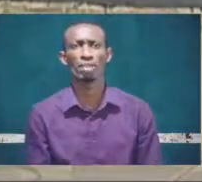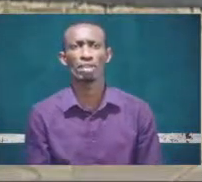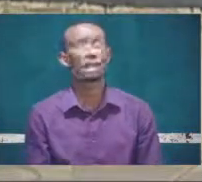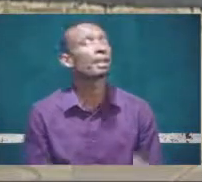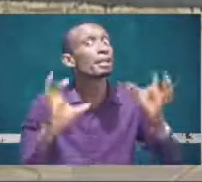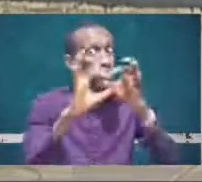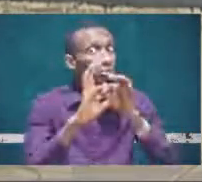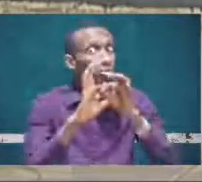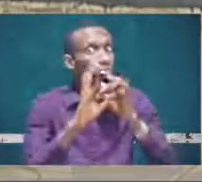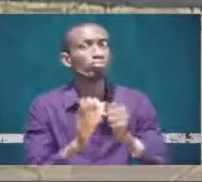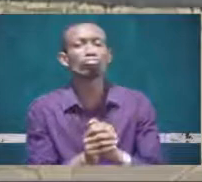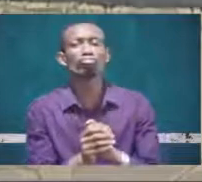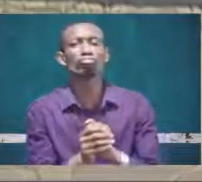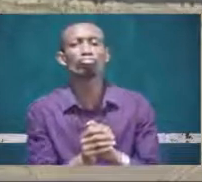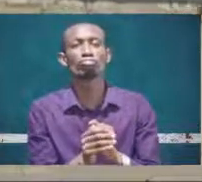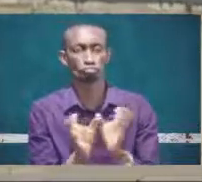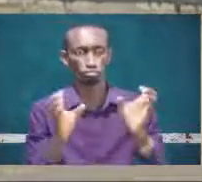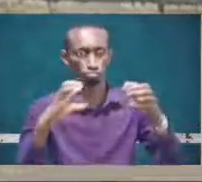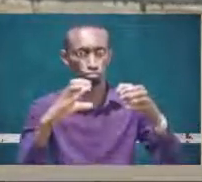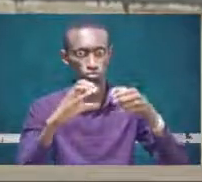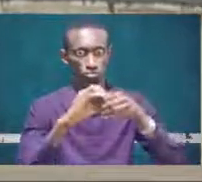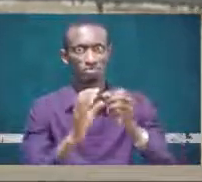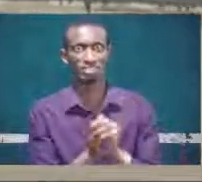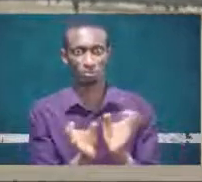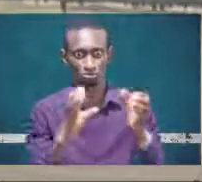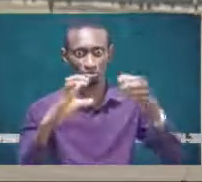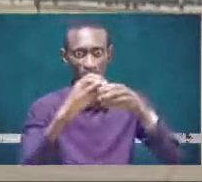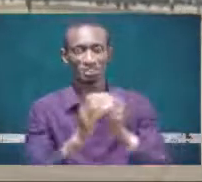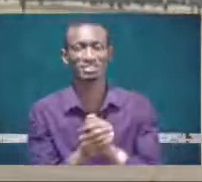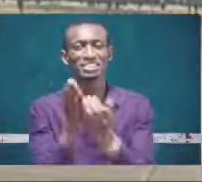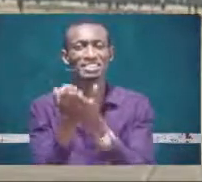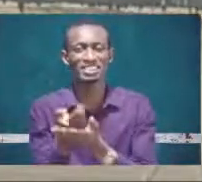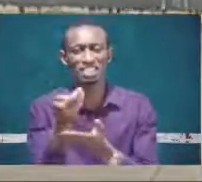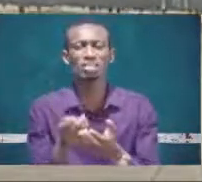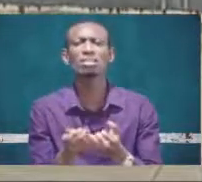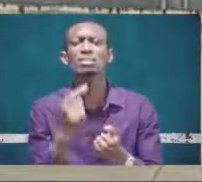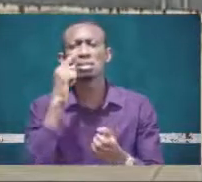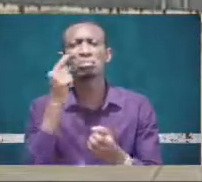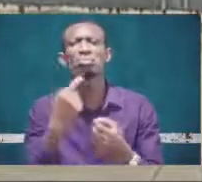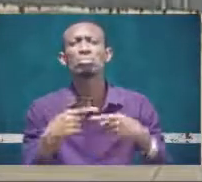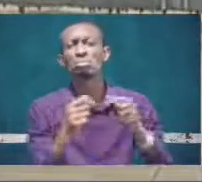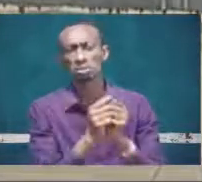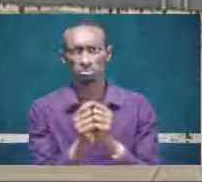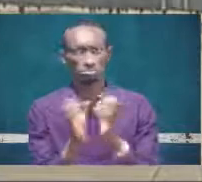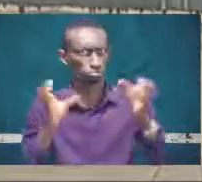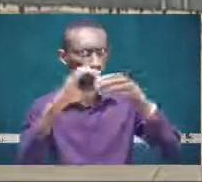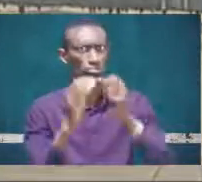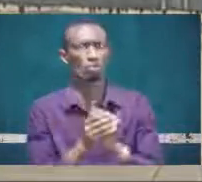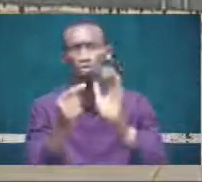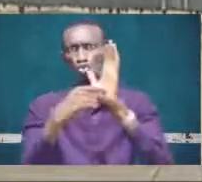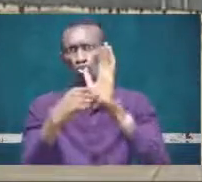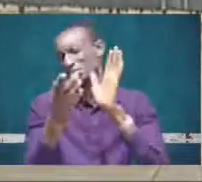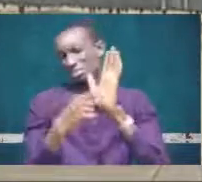demand, complementary demand, is a demand for goods that are used together. E.g., we have, you can